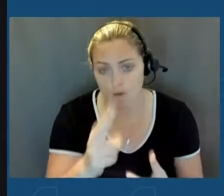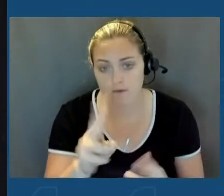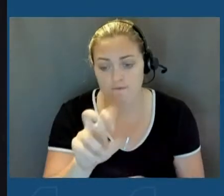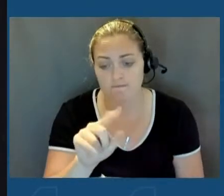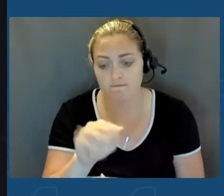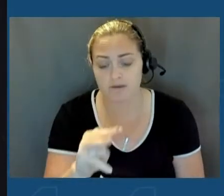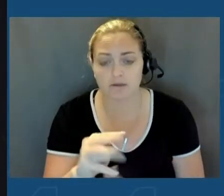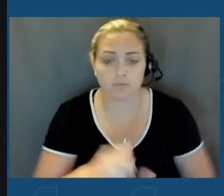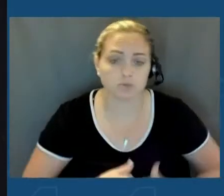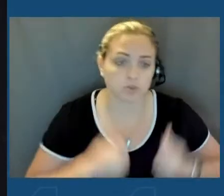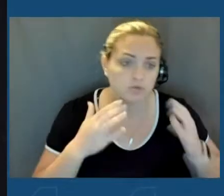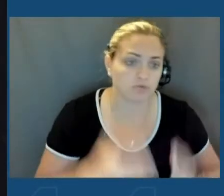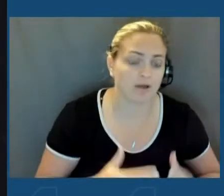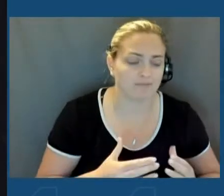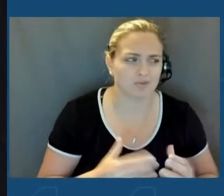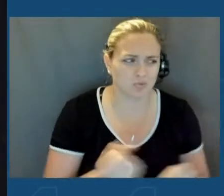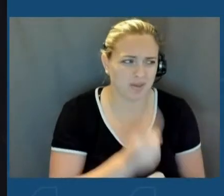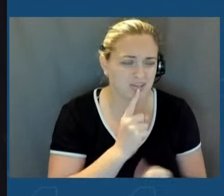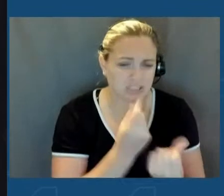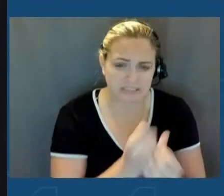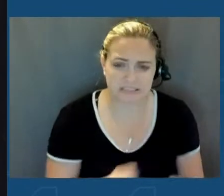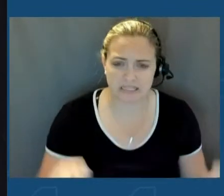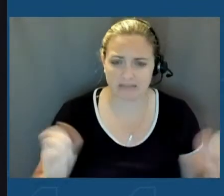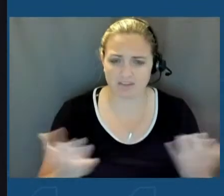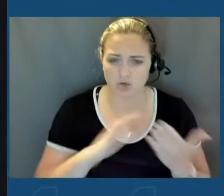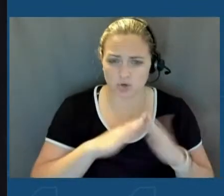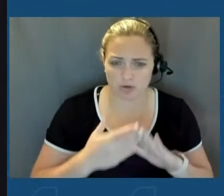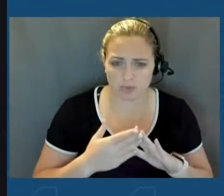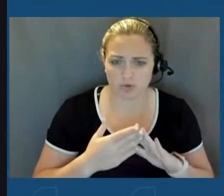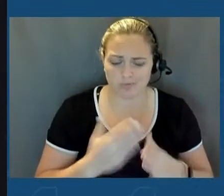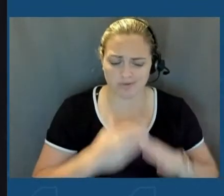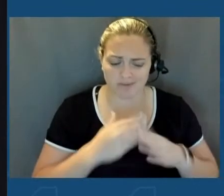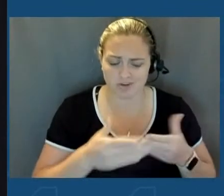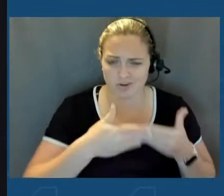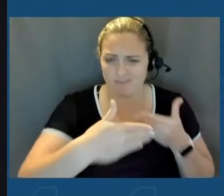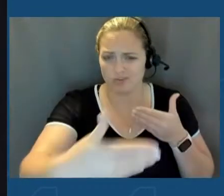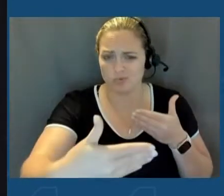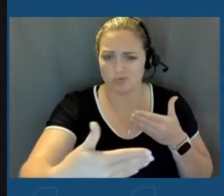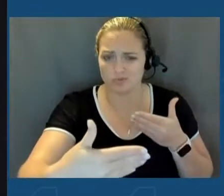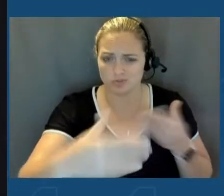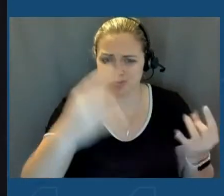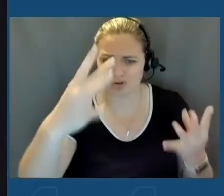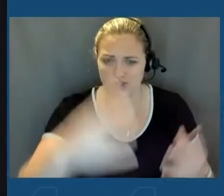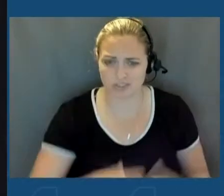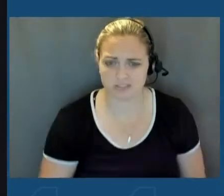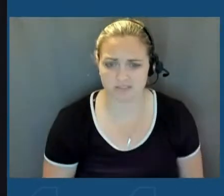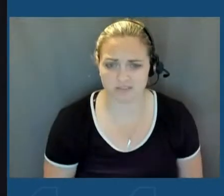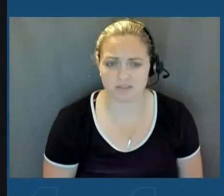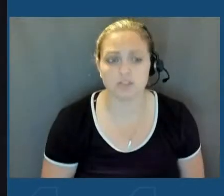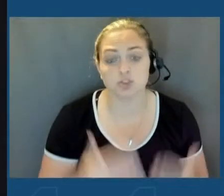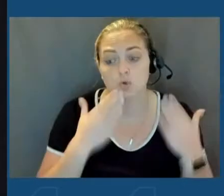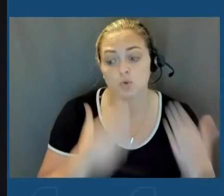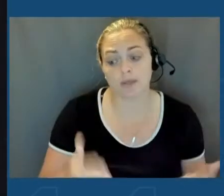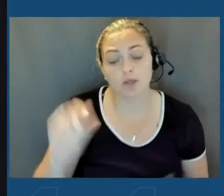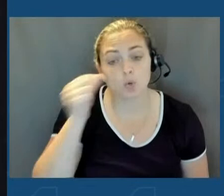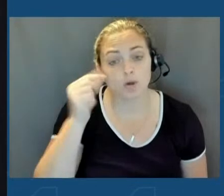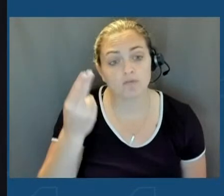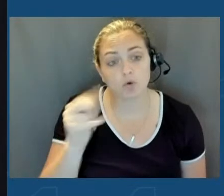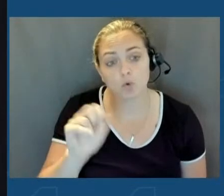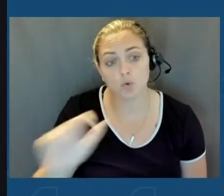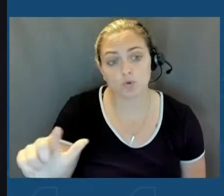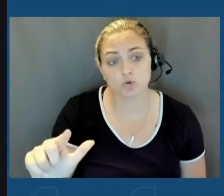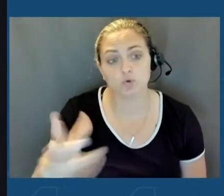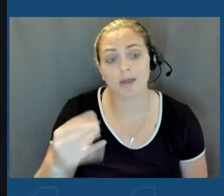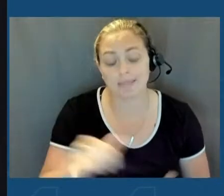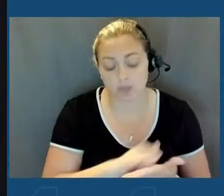to keep us safe in our communities by preventing future tragedies. Thank you, Governor Hochul and the New